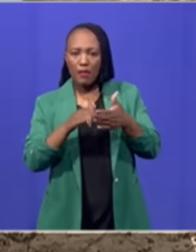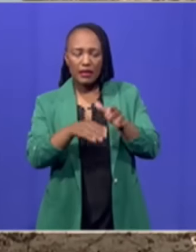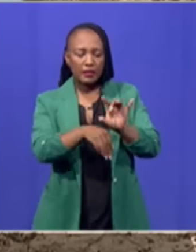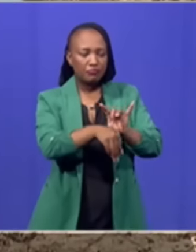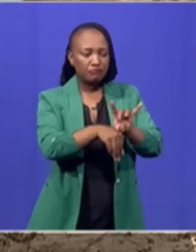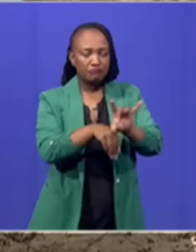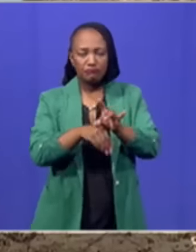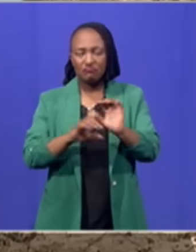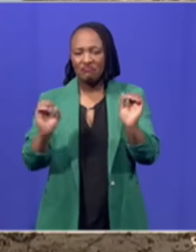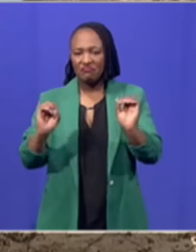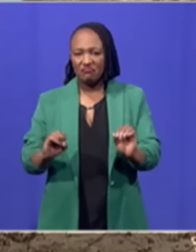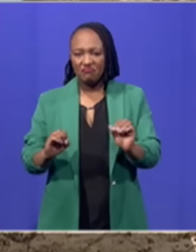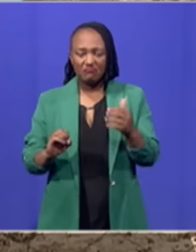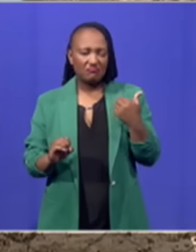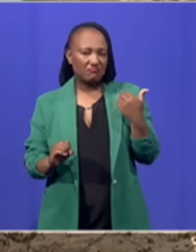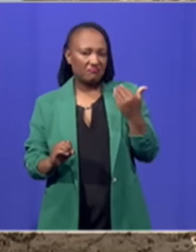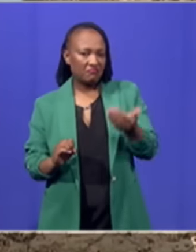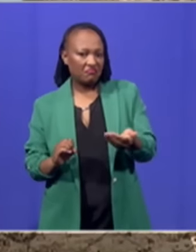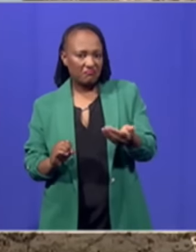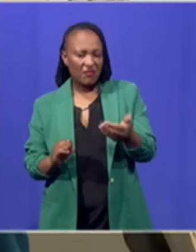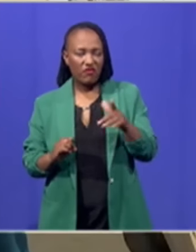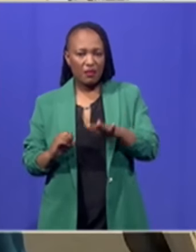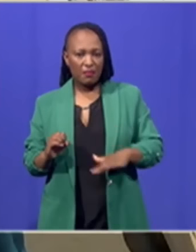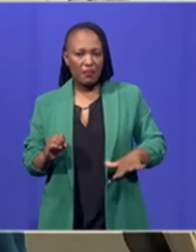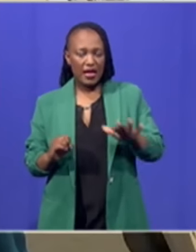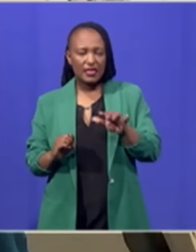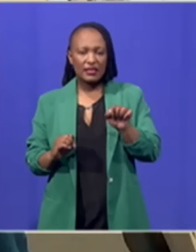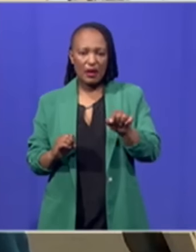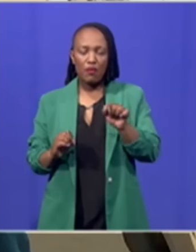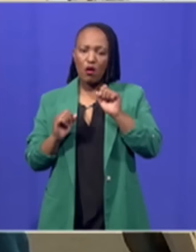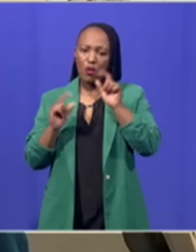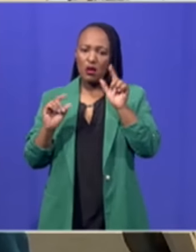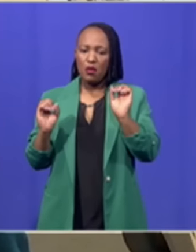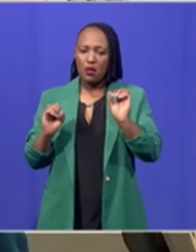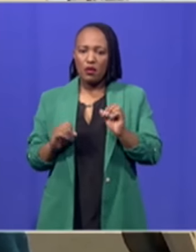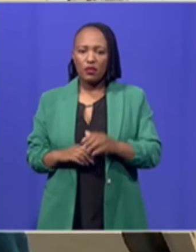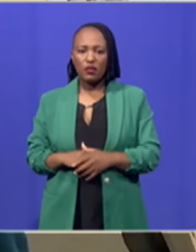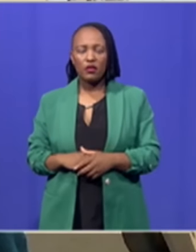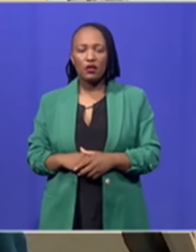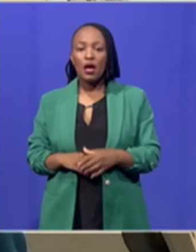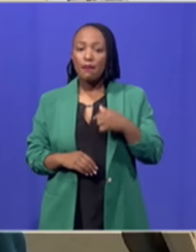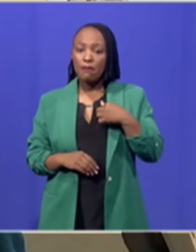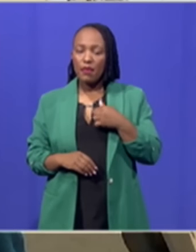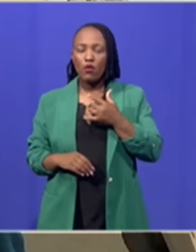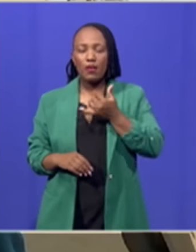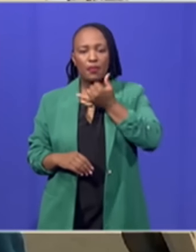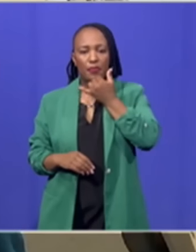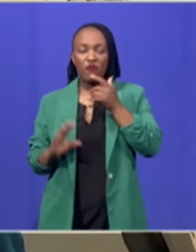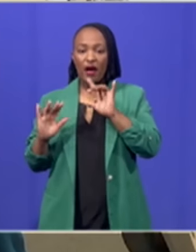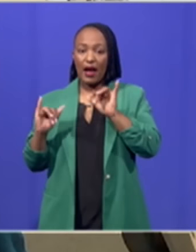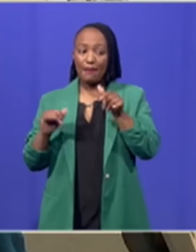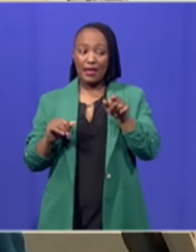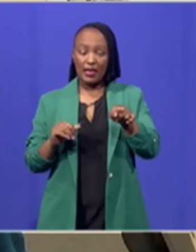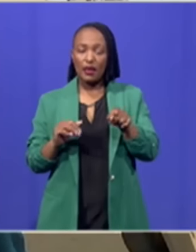le dintlafatso tse bonahalang sebakeng sa bona. Nka thabela ho bona company ena e bitsa batho ba batsho